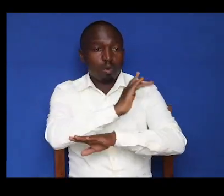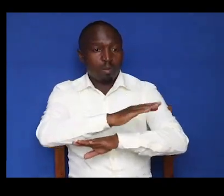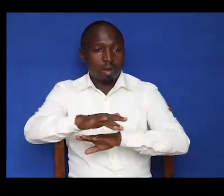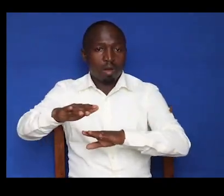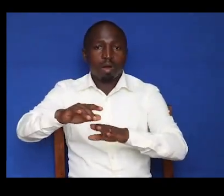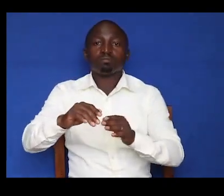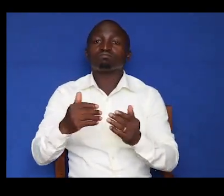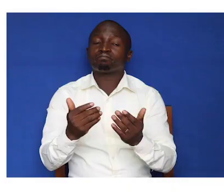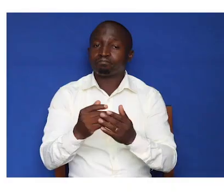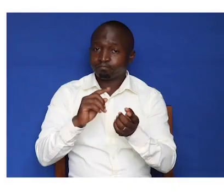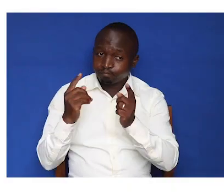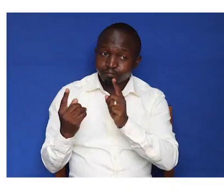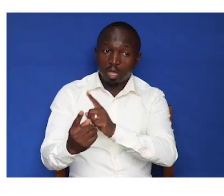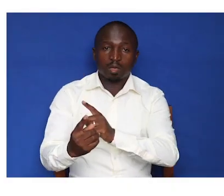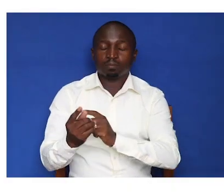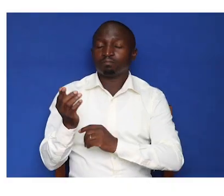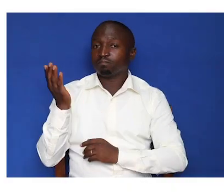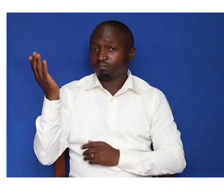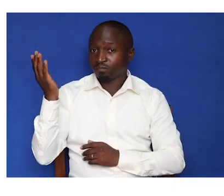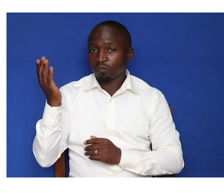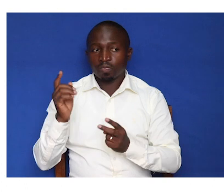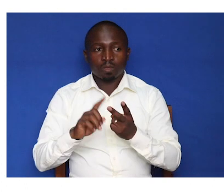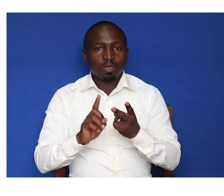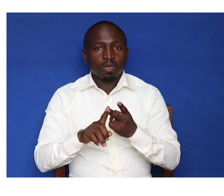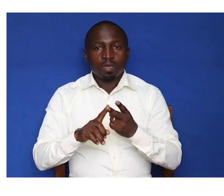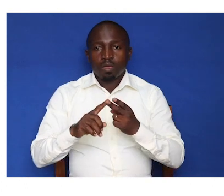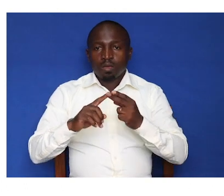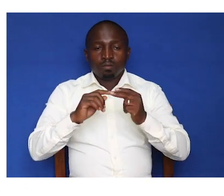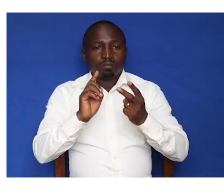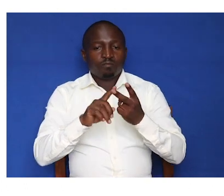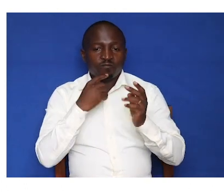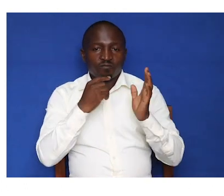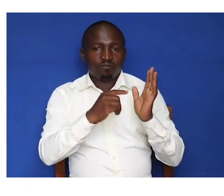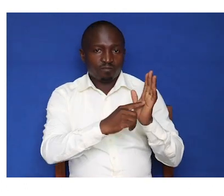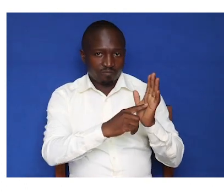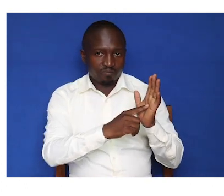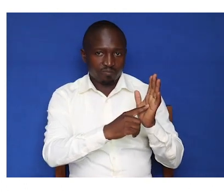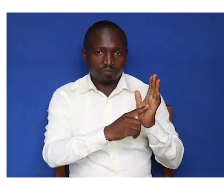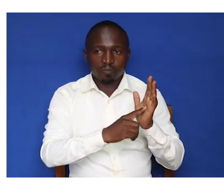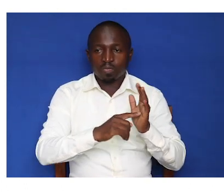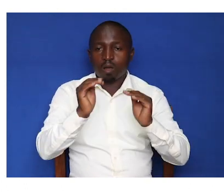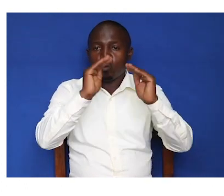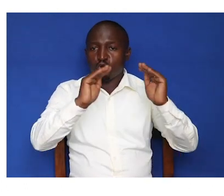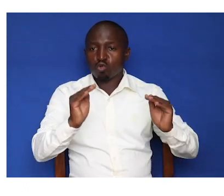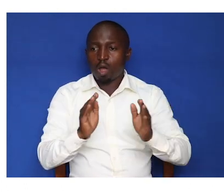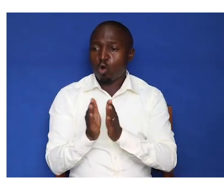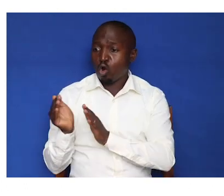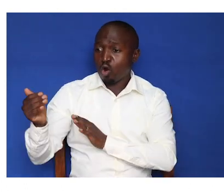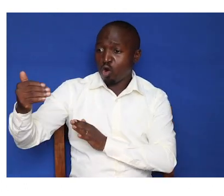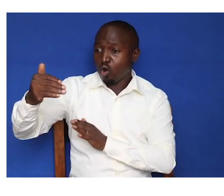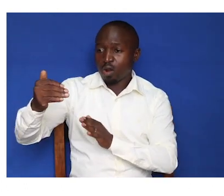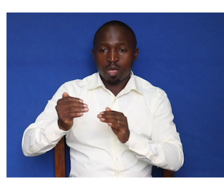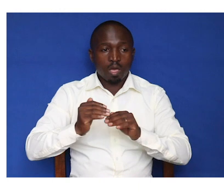elaborated as follows here. The shape or angle of the coastline affects the